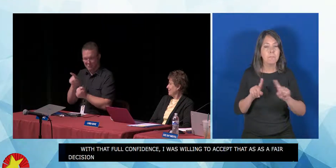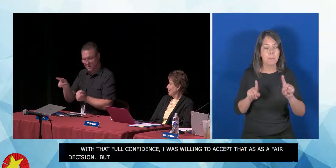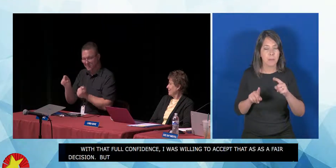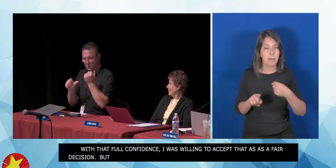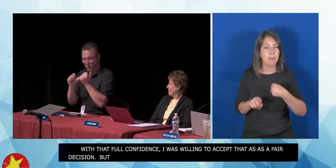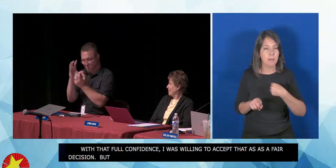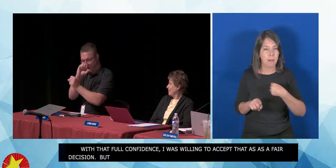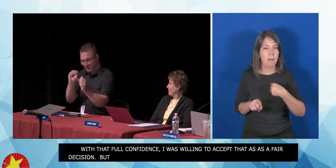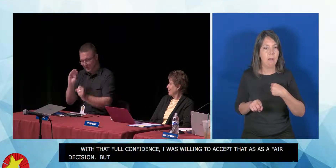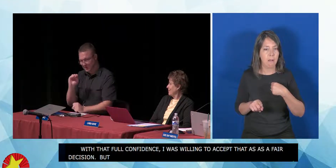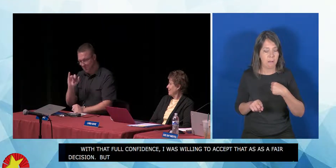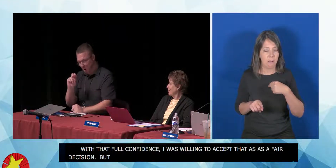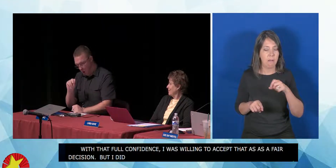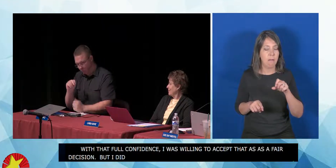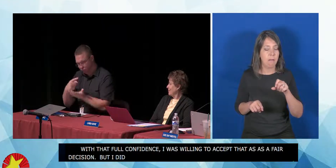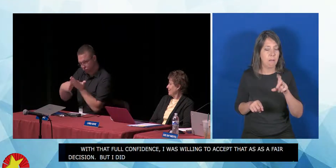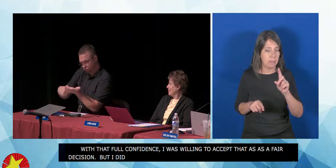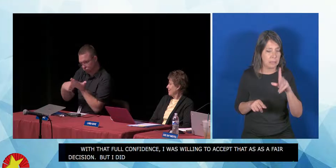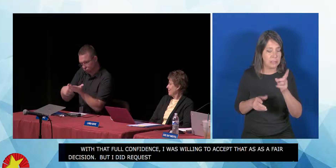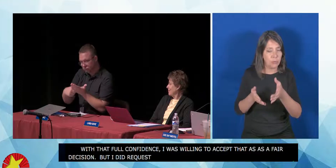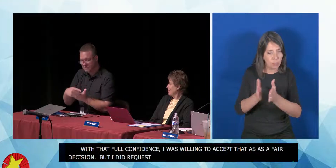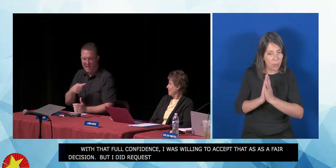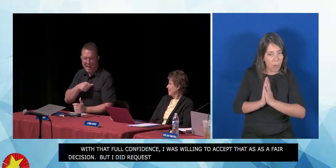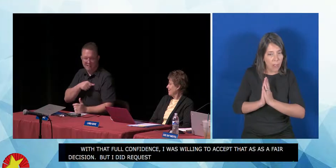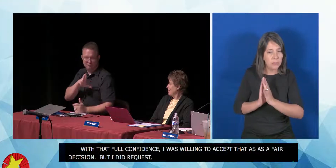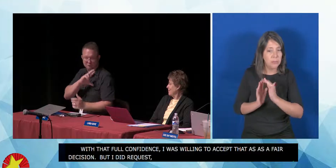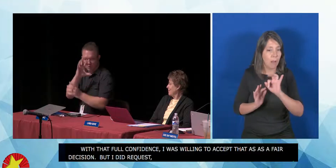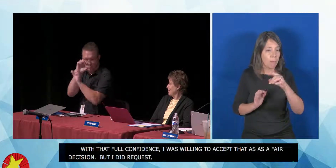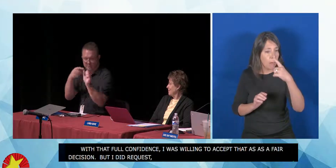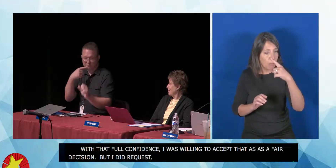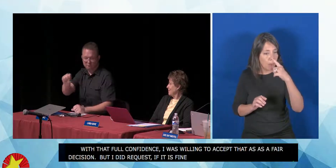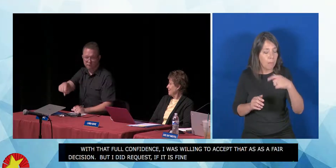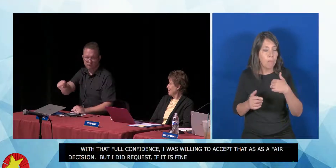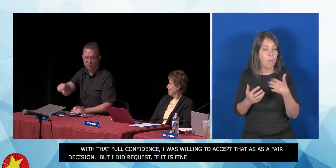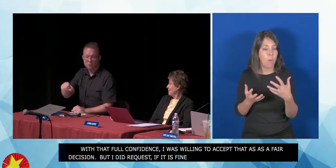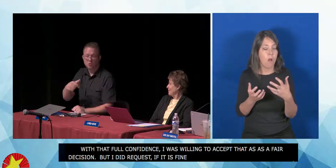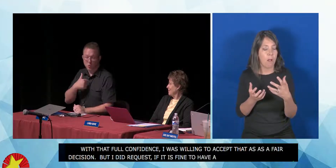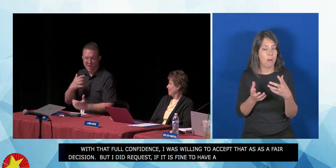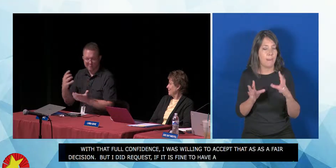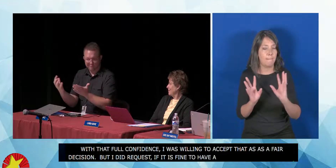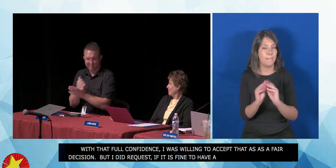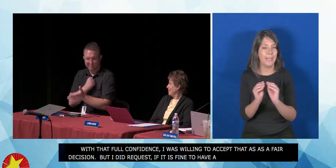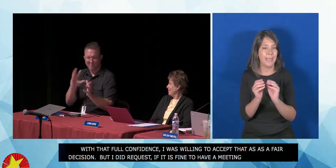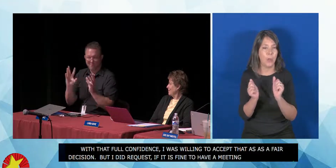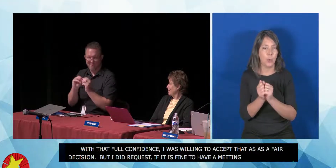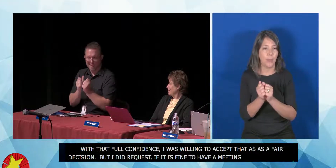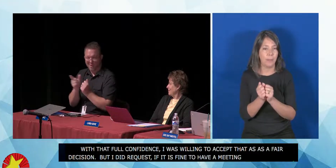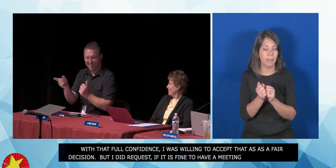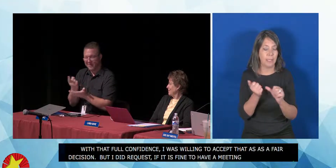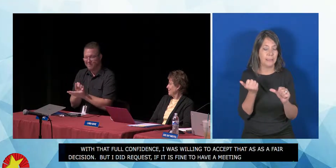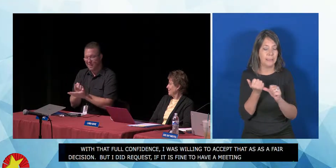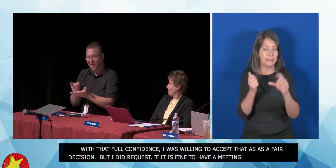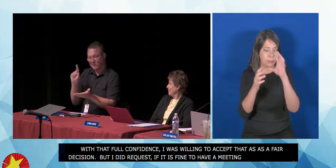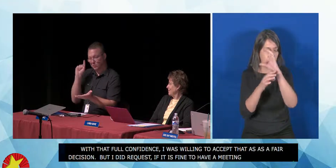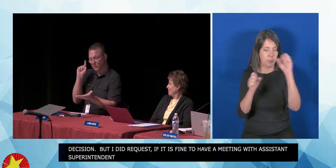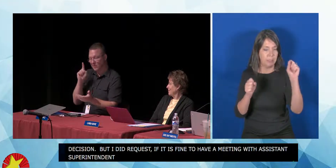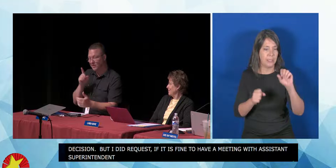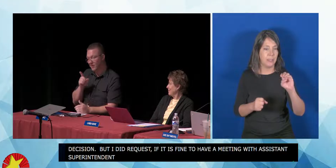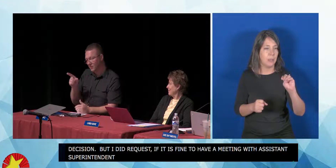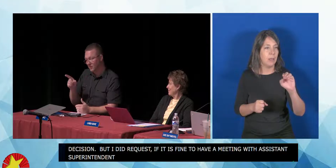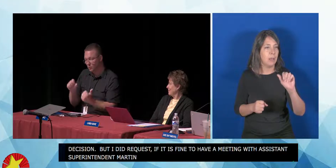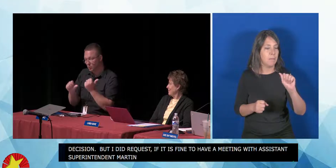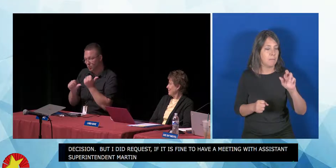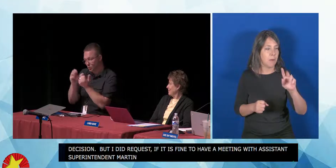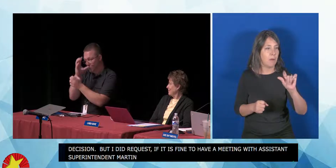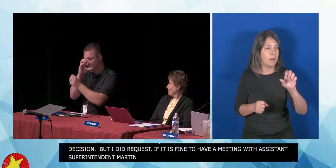request, if it is fine, to have a meeting with Assistant Superintendent Martin. Superintendent